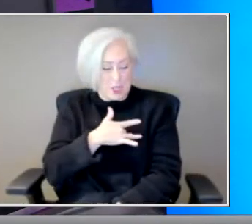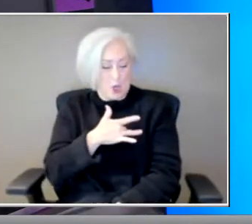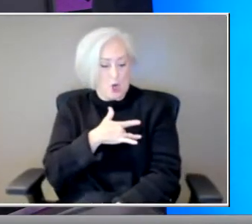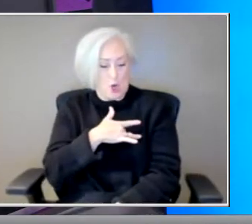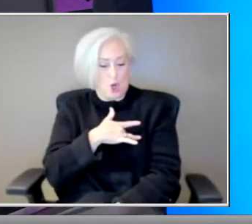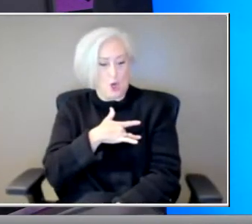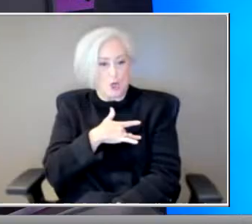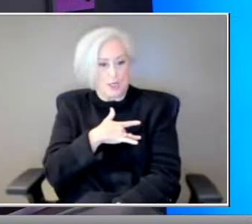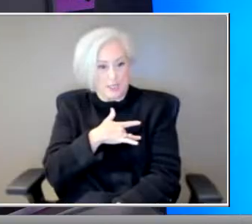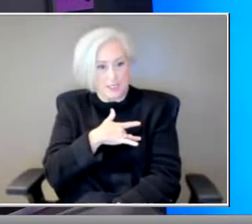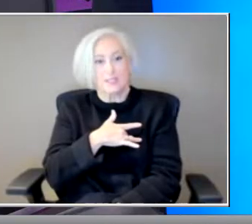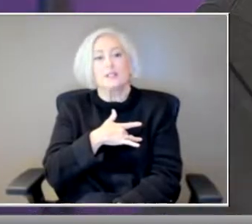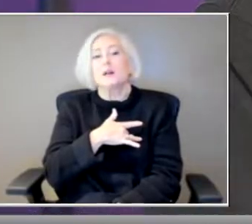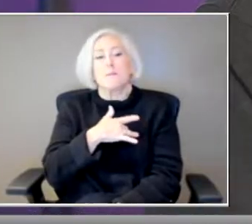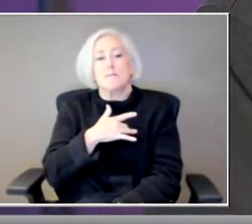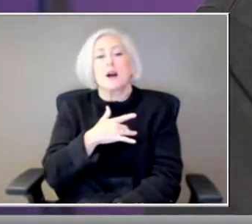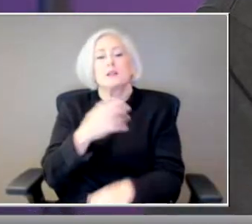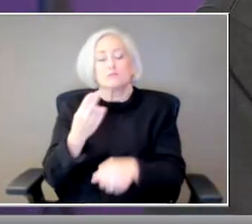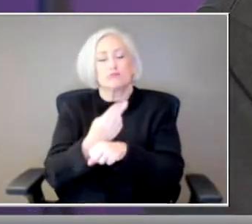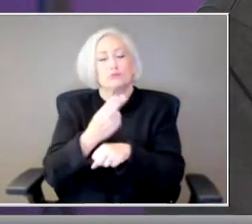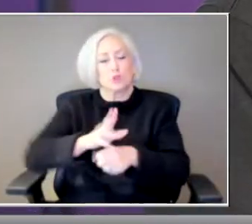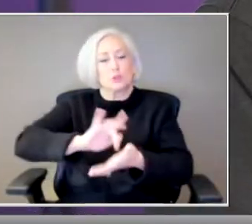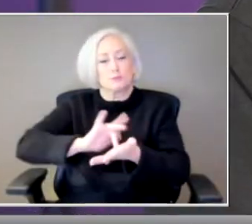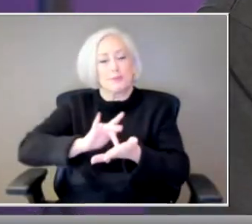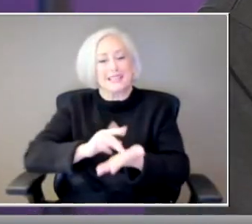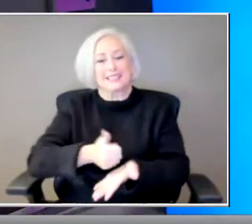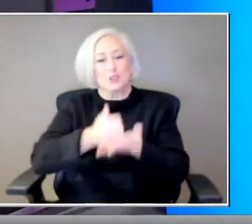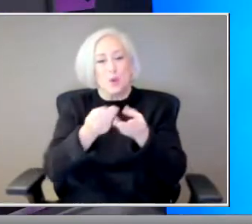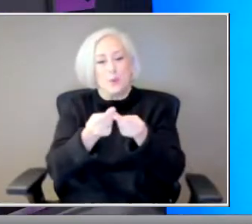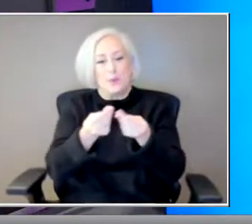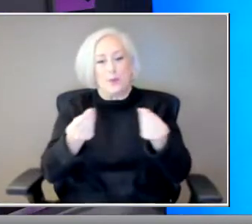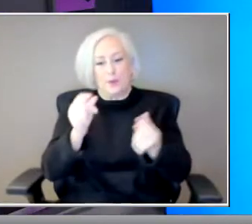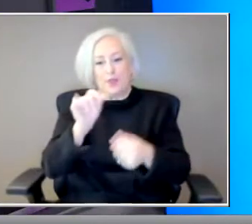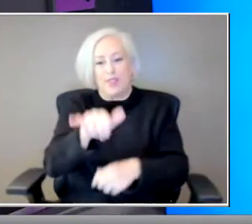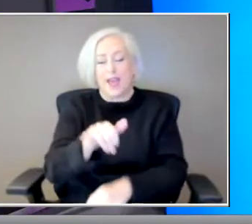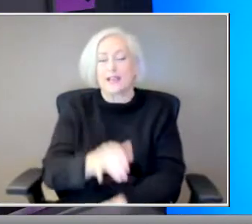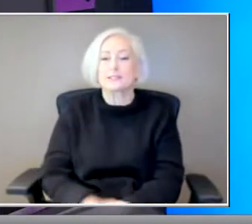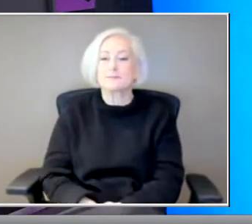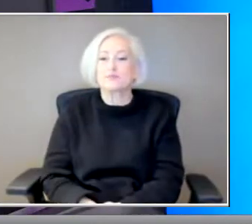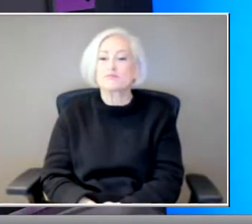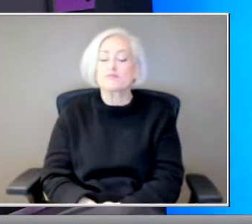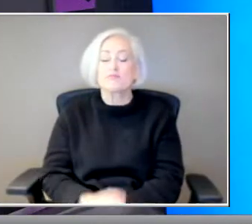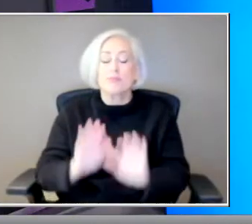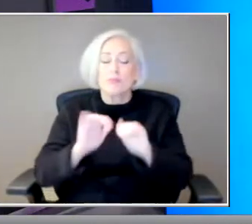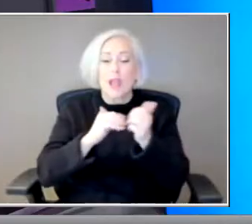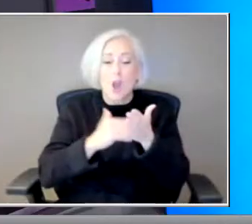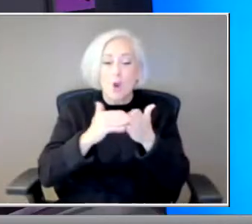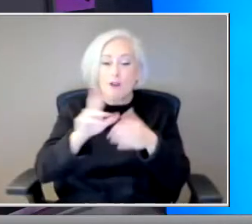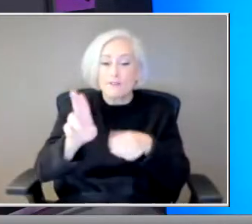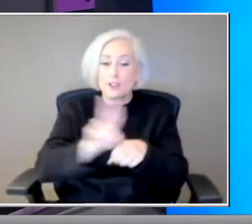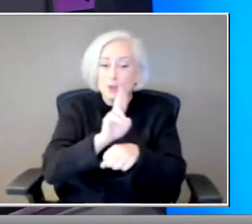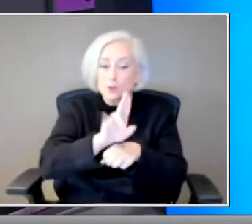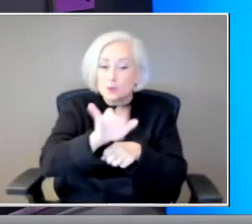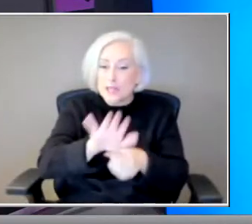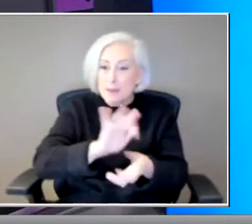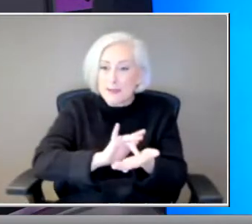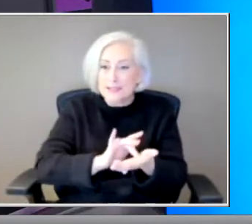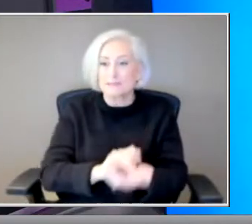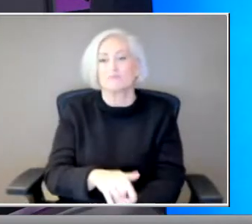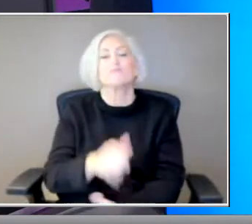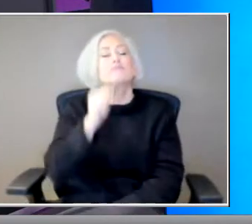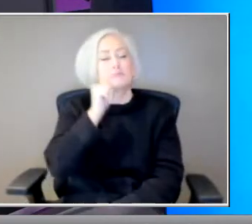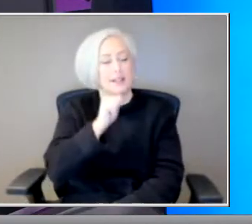medication to dissolve that one. So Okay, that's good. yeah. And how often do you take that medication? Is it a Every daily day. medication? Every single